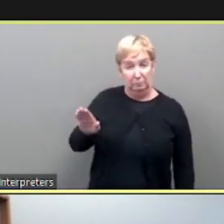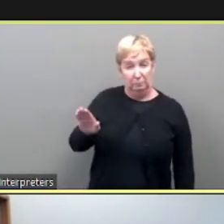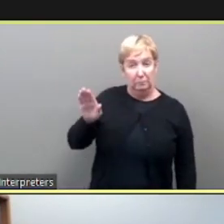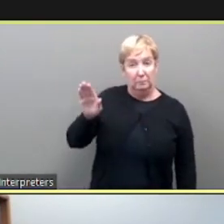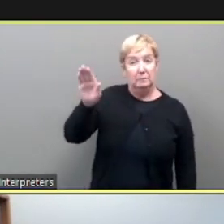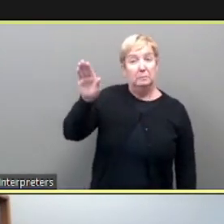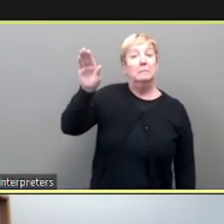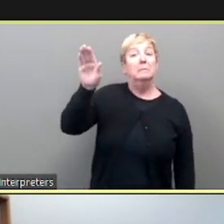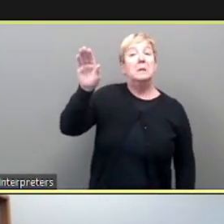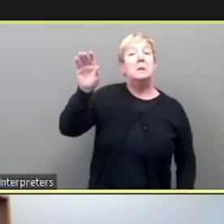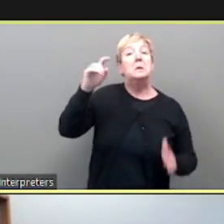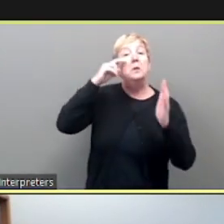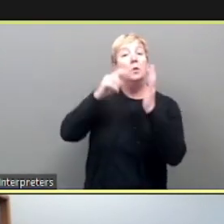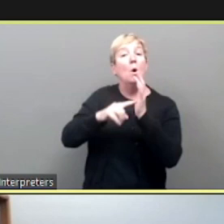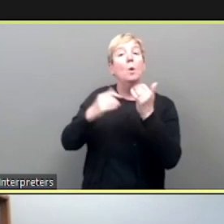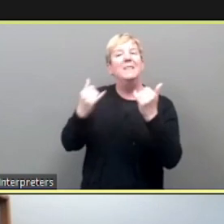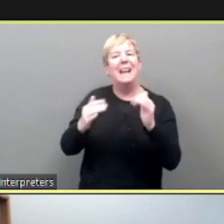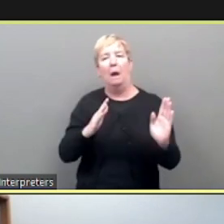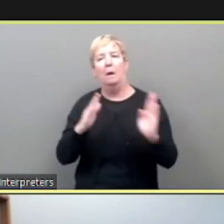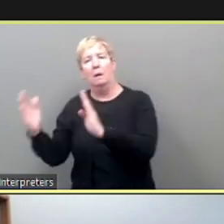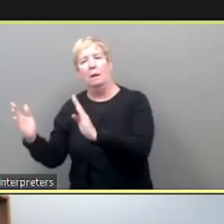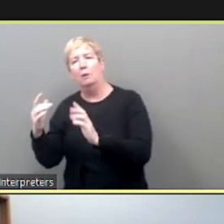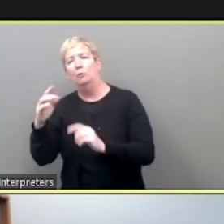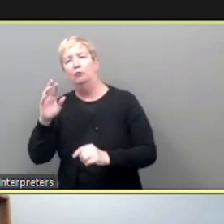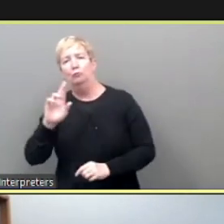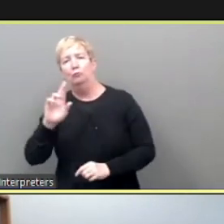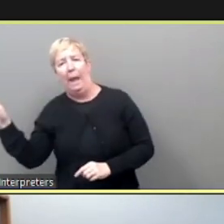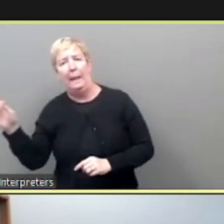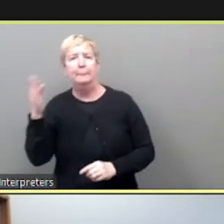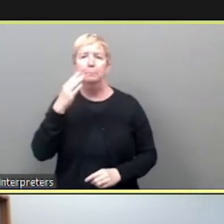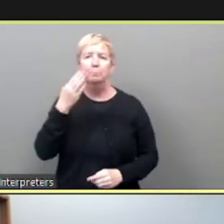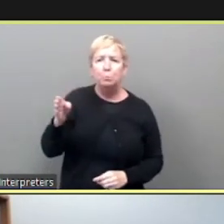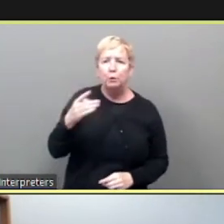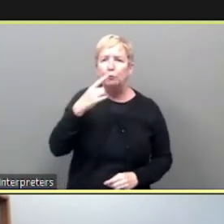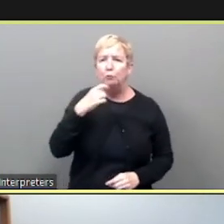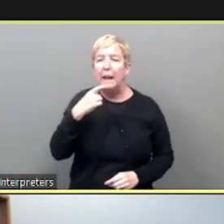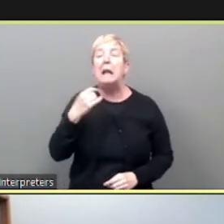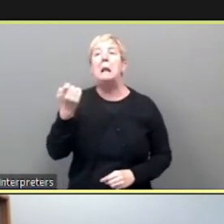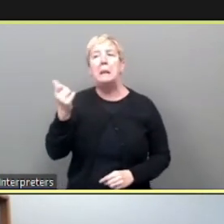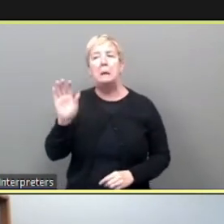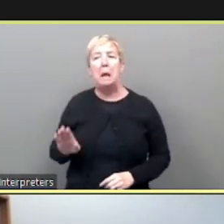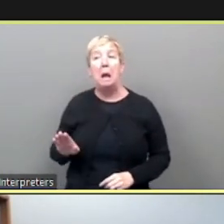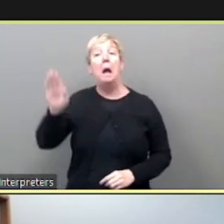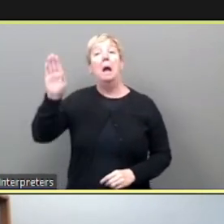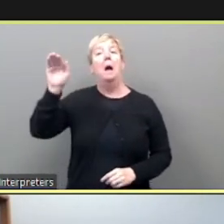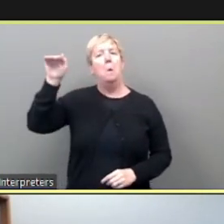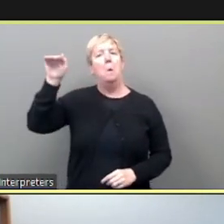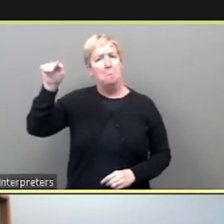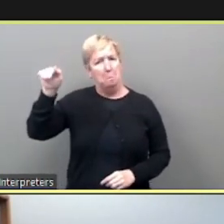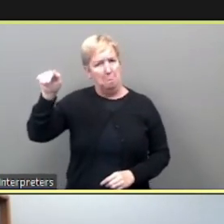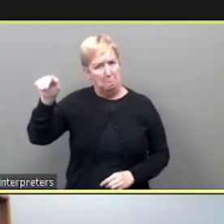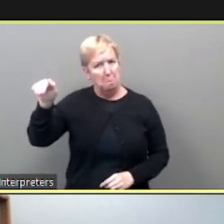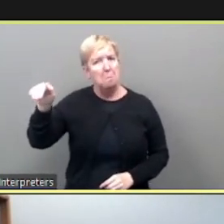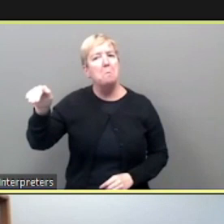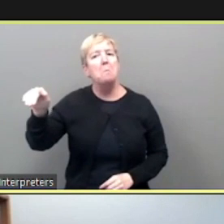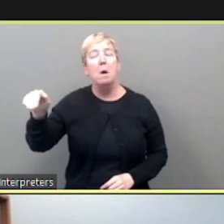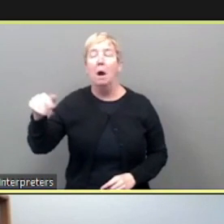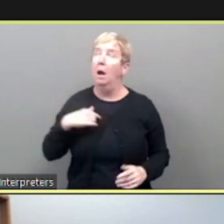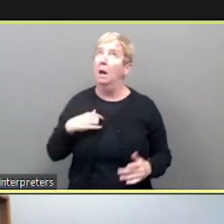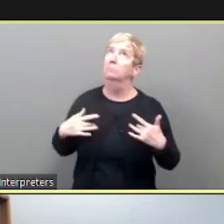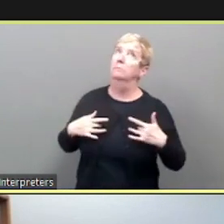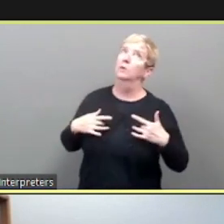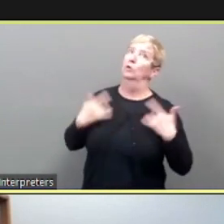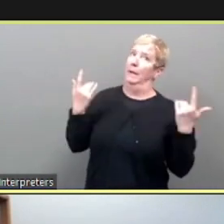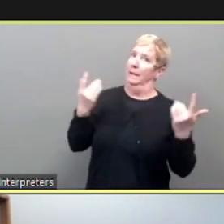the right-hand side of the slide, we see that this surge in cases is beginning to decline. And I am happy to